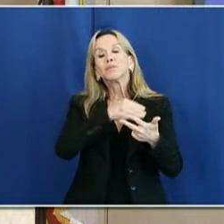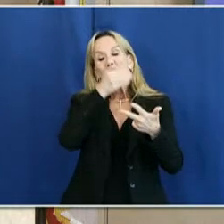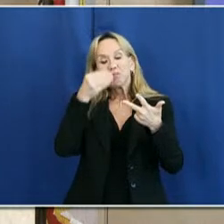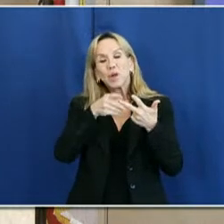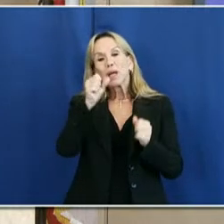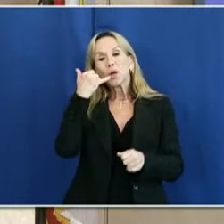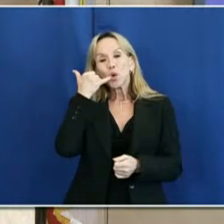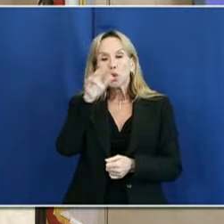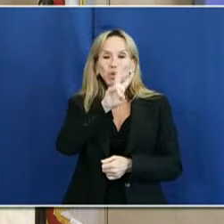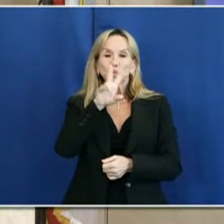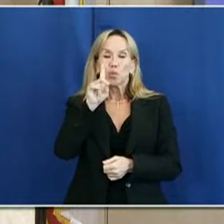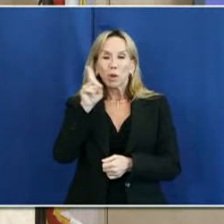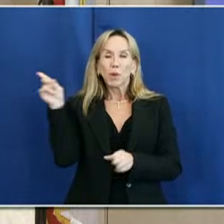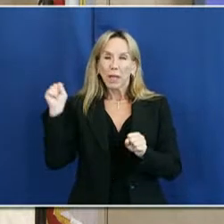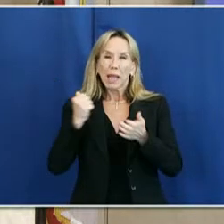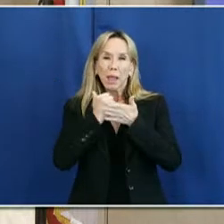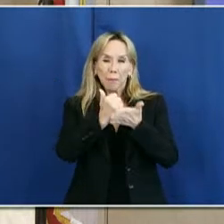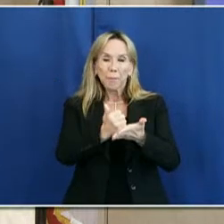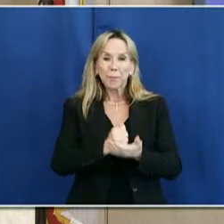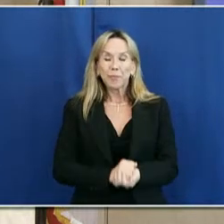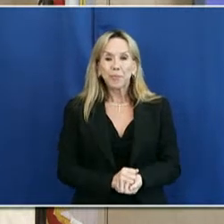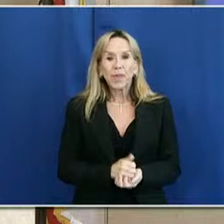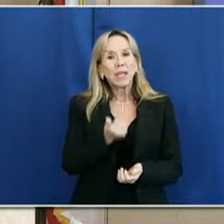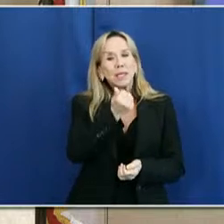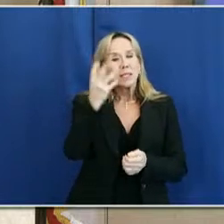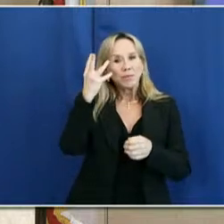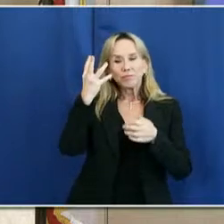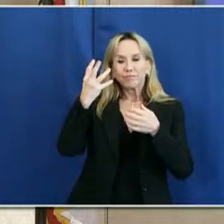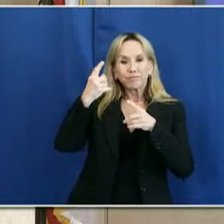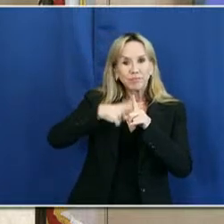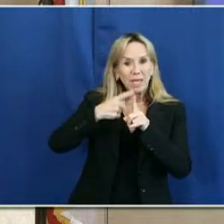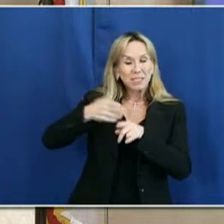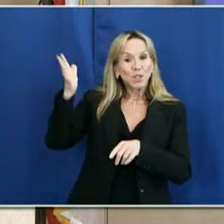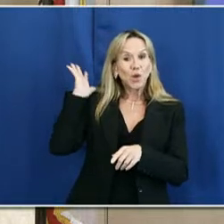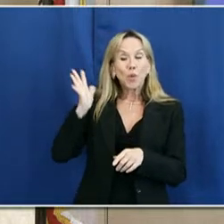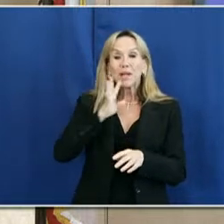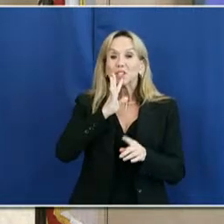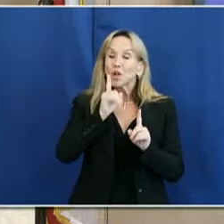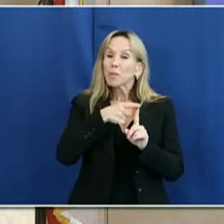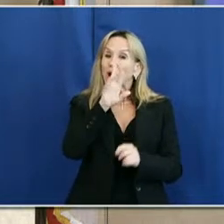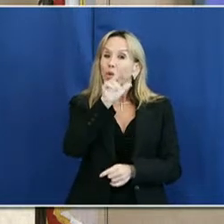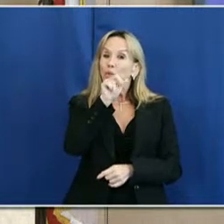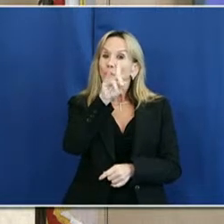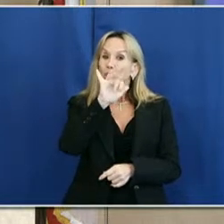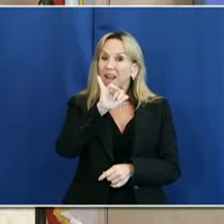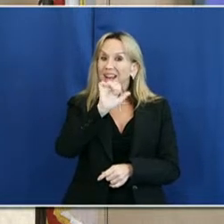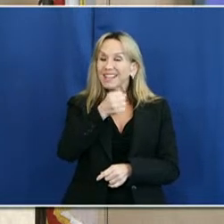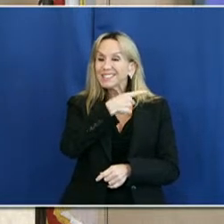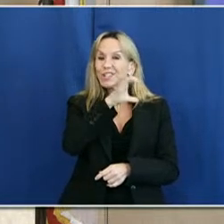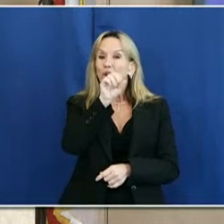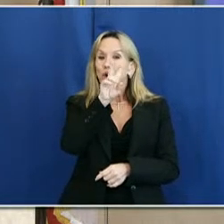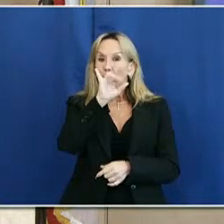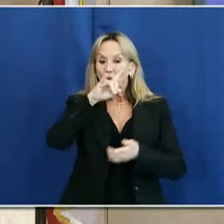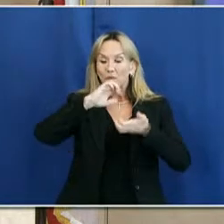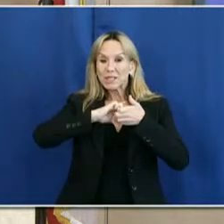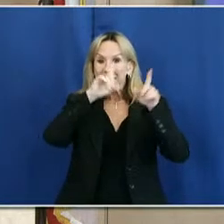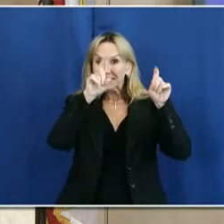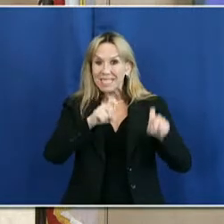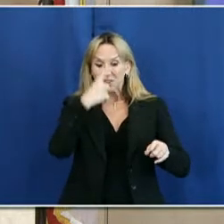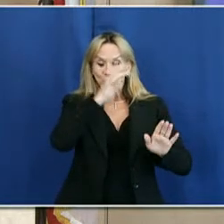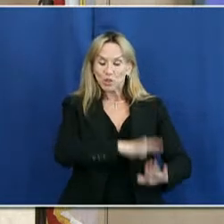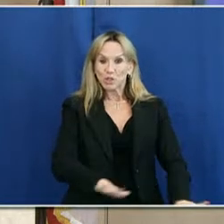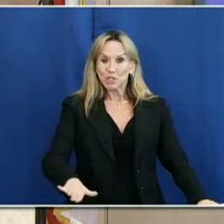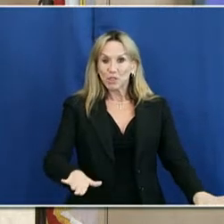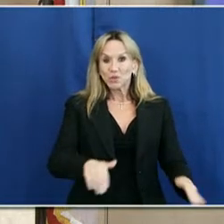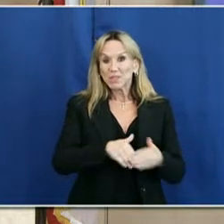can help arrange that. Many months ago, we stood up and announced the Rady COVID Collaborative for Kids, which is testing for children throughout